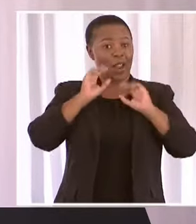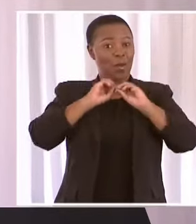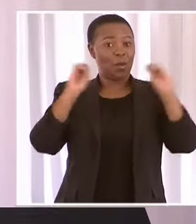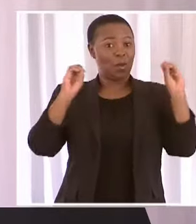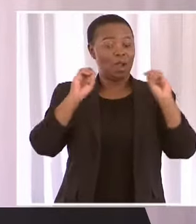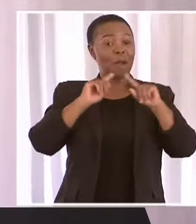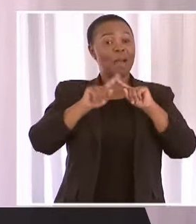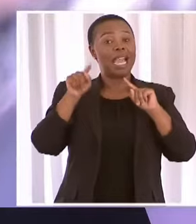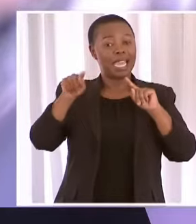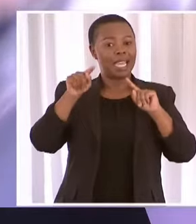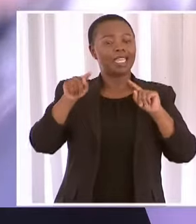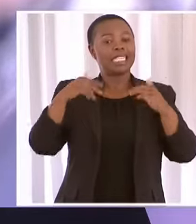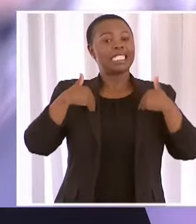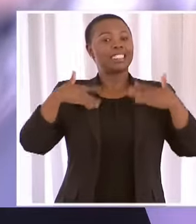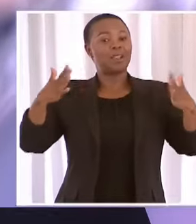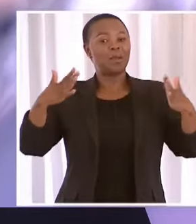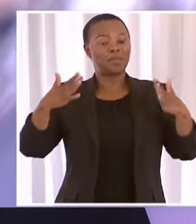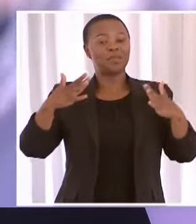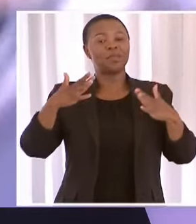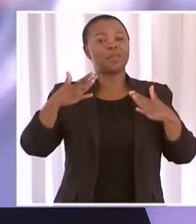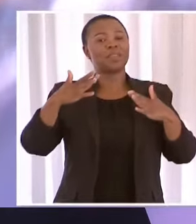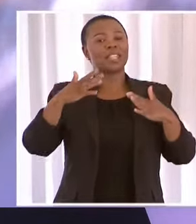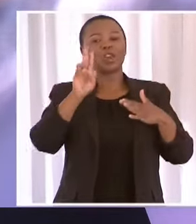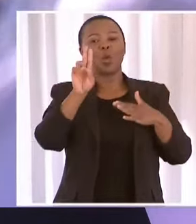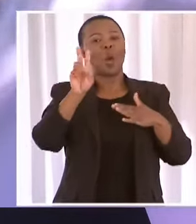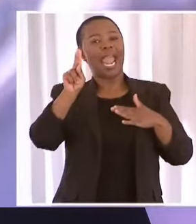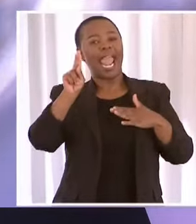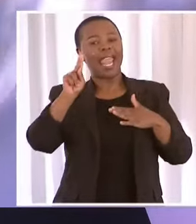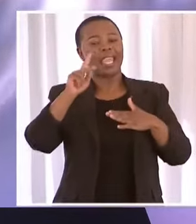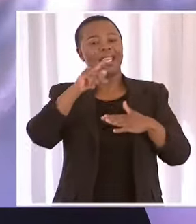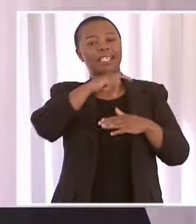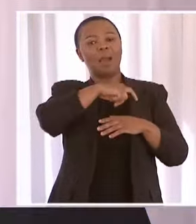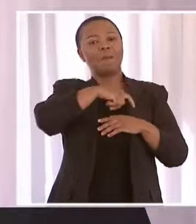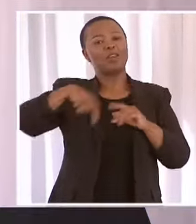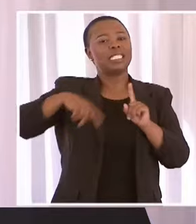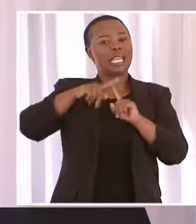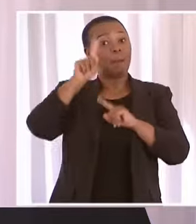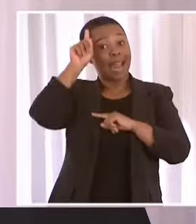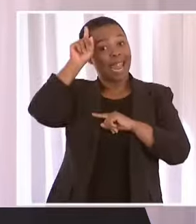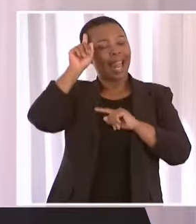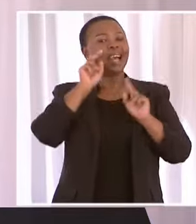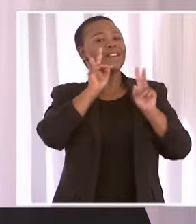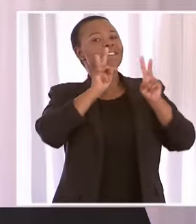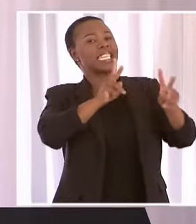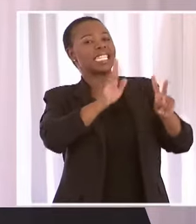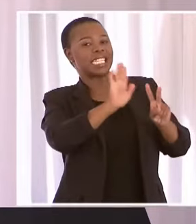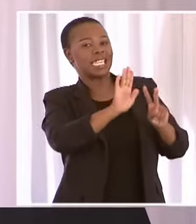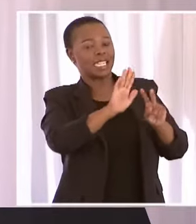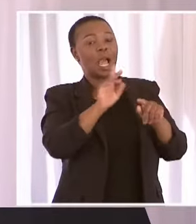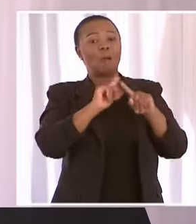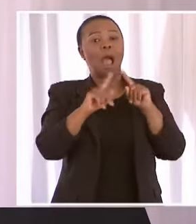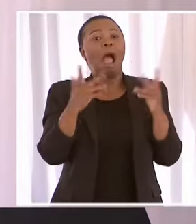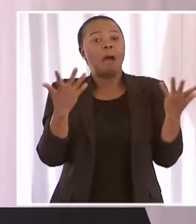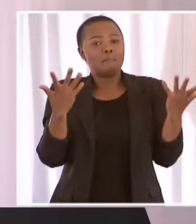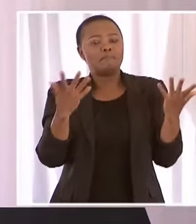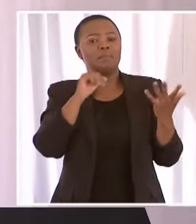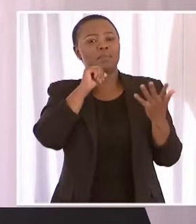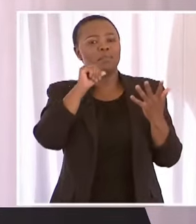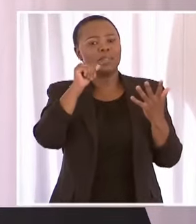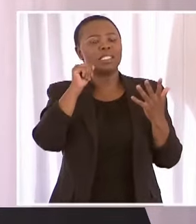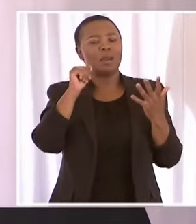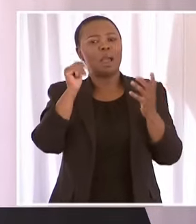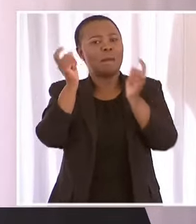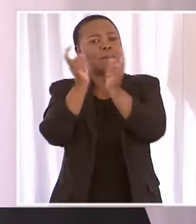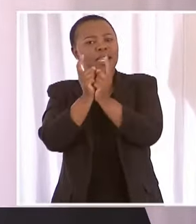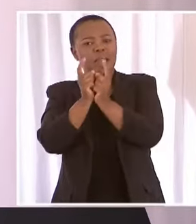beginning of Mandela's first state visit to the UK. So I say, okay, I'll come up, I'll meet you somewhere near the palace. No,